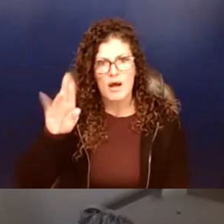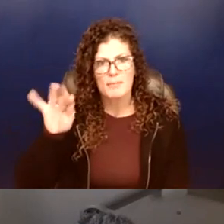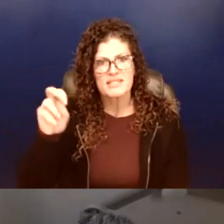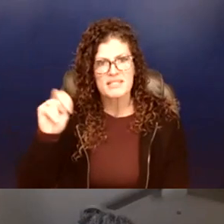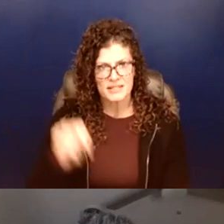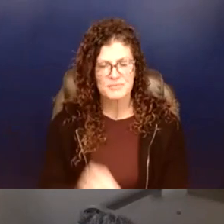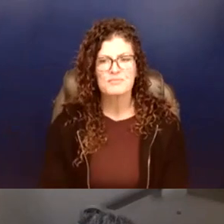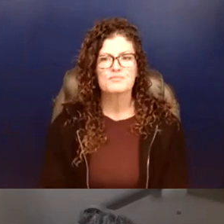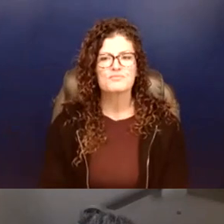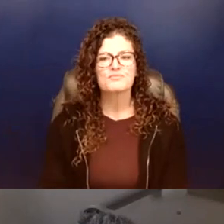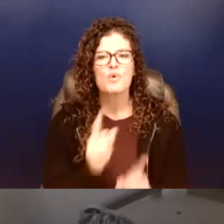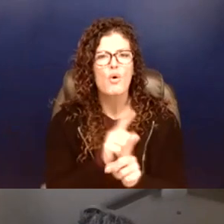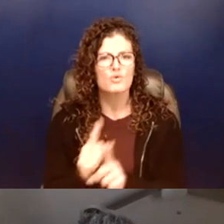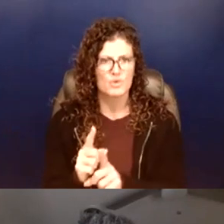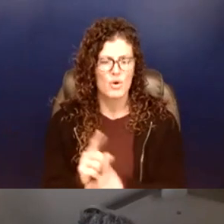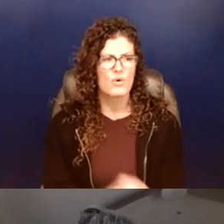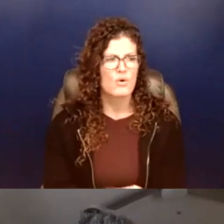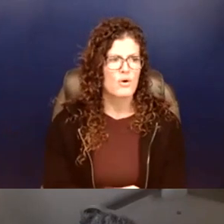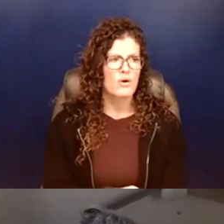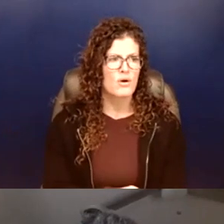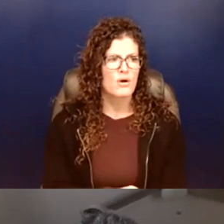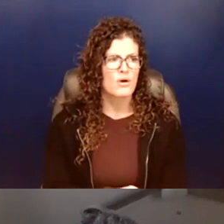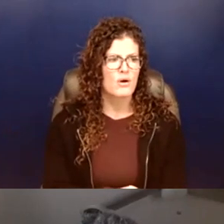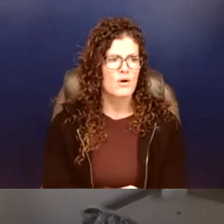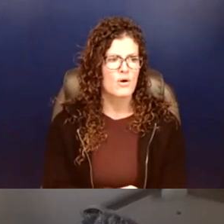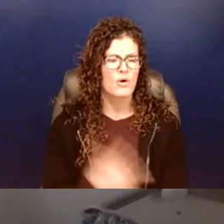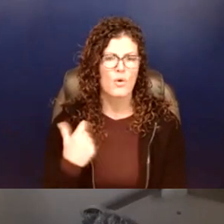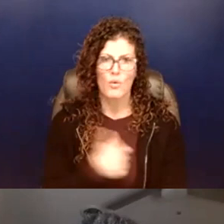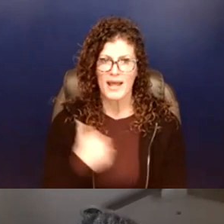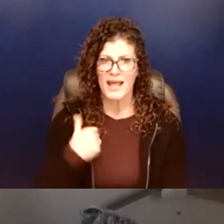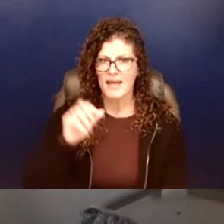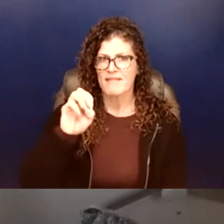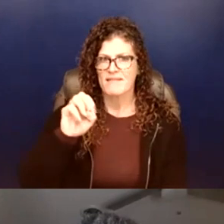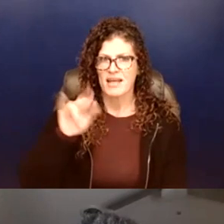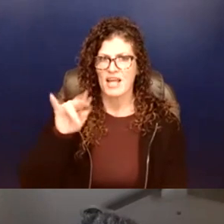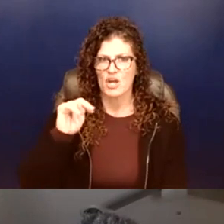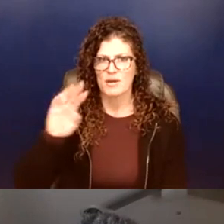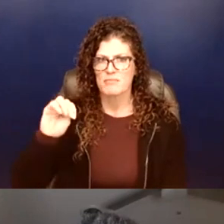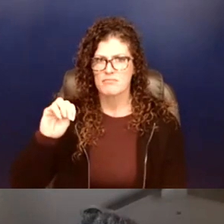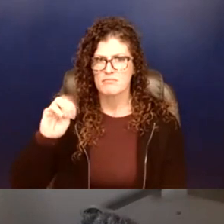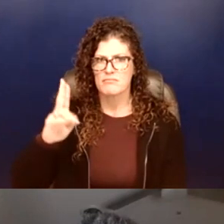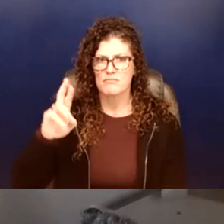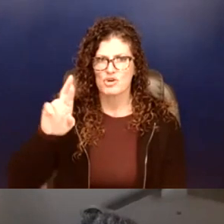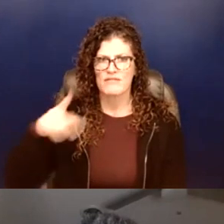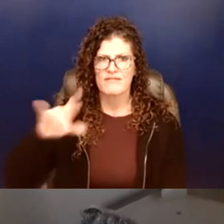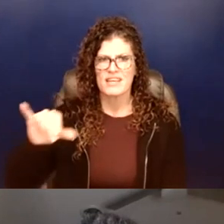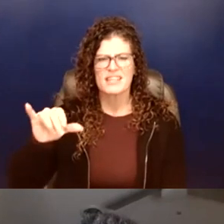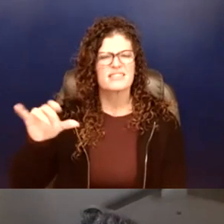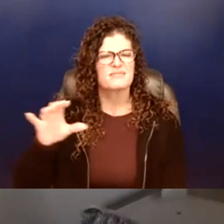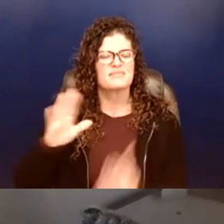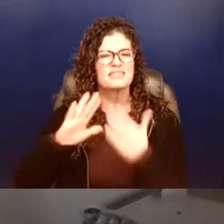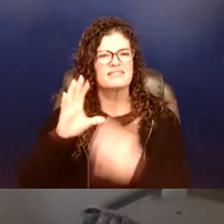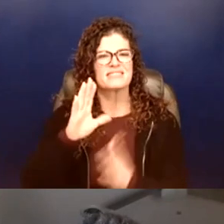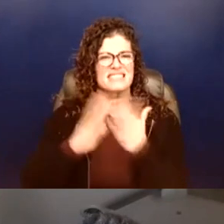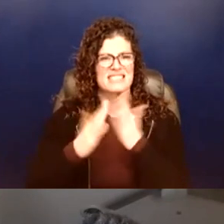We have also joining us tonight, Aaron Murphy, our city councilor at large. Welcome. Now, I would like to